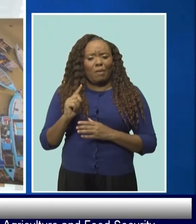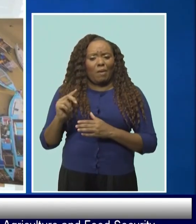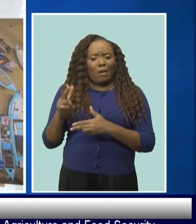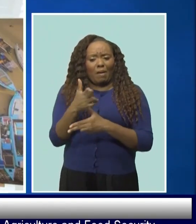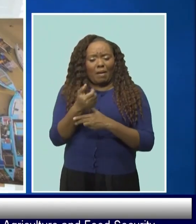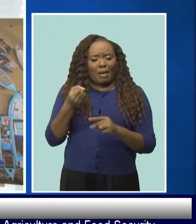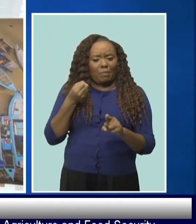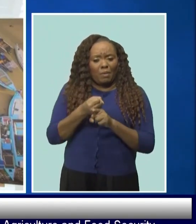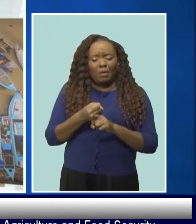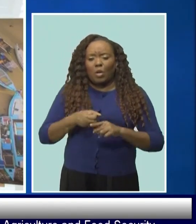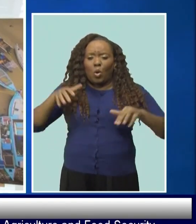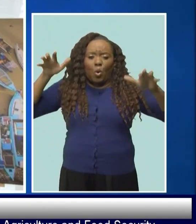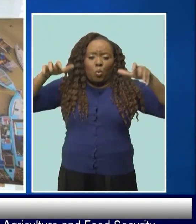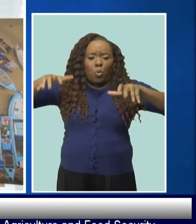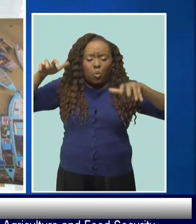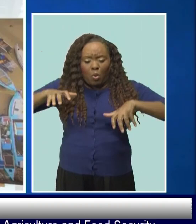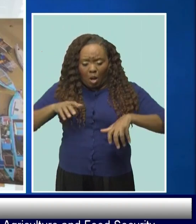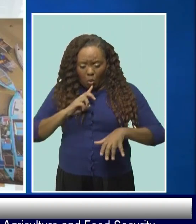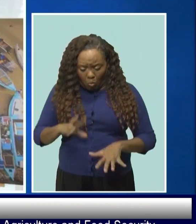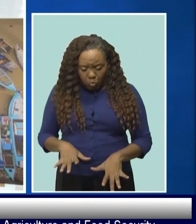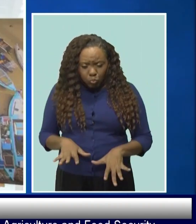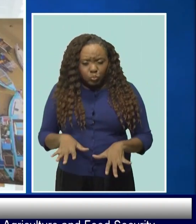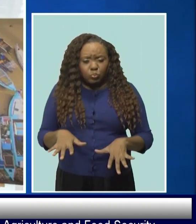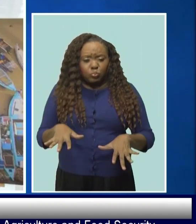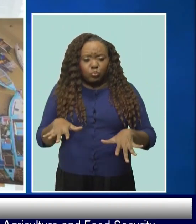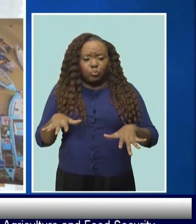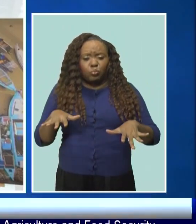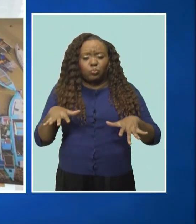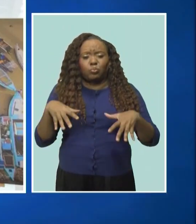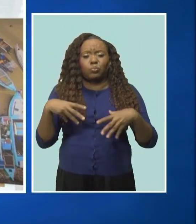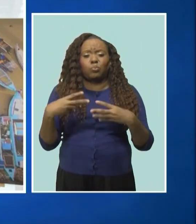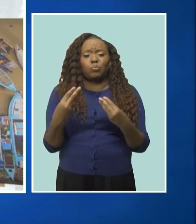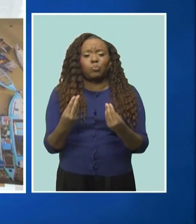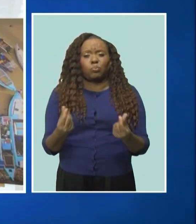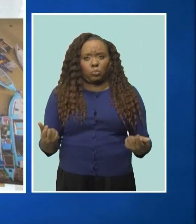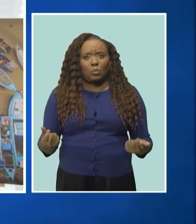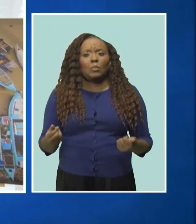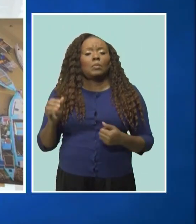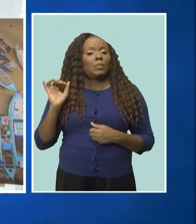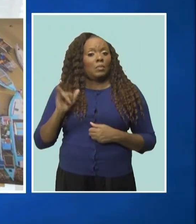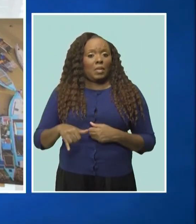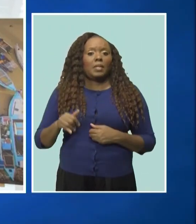millions of dollars. Just a desktop initial review.